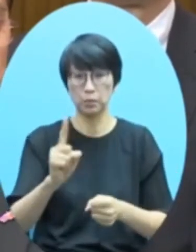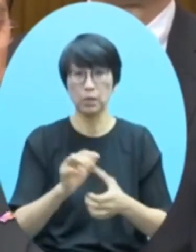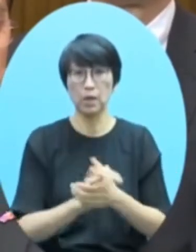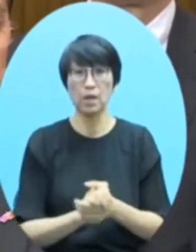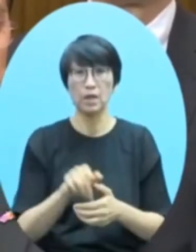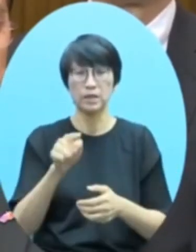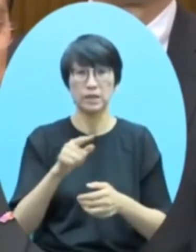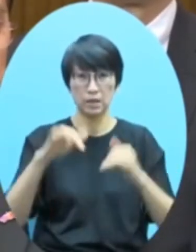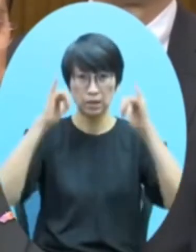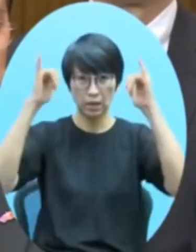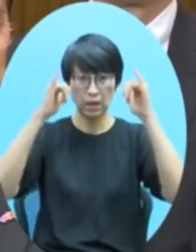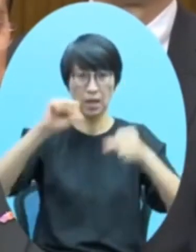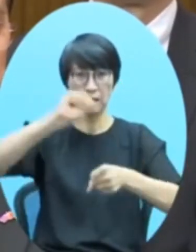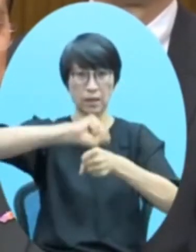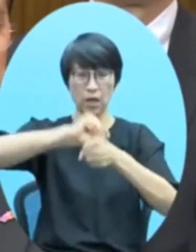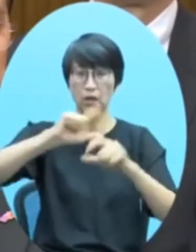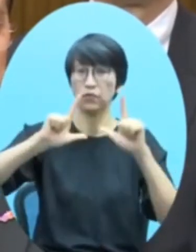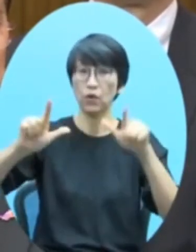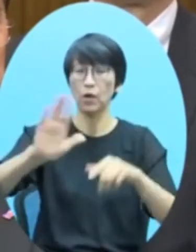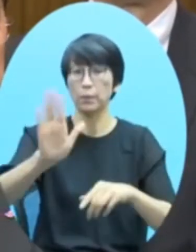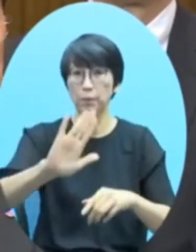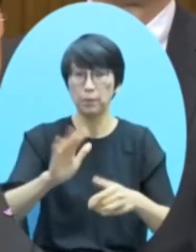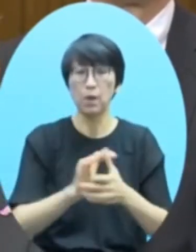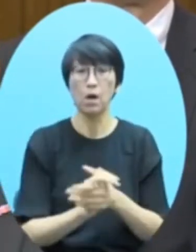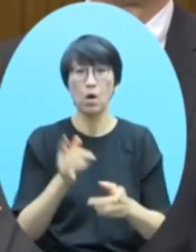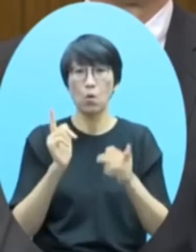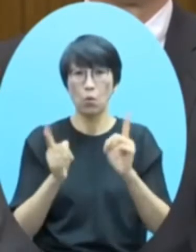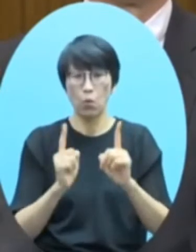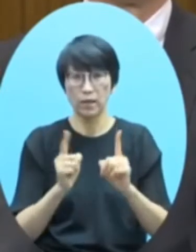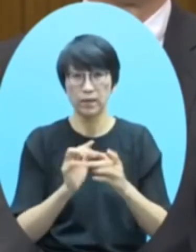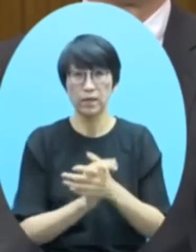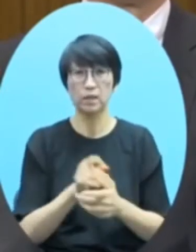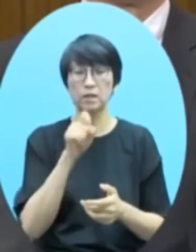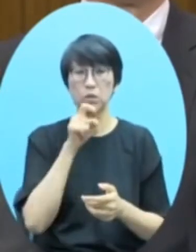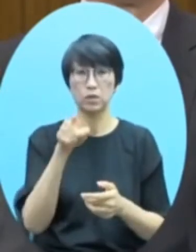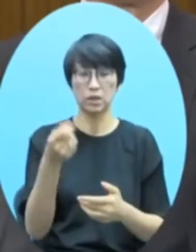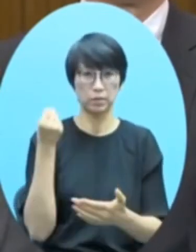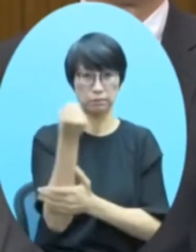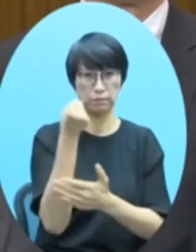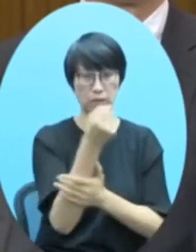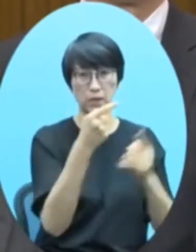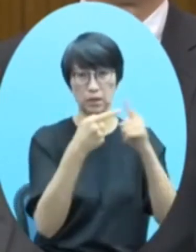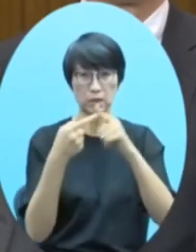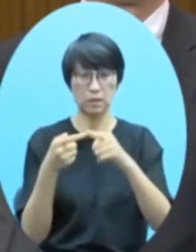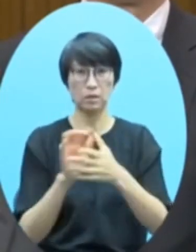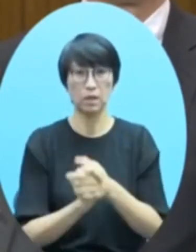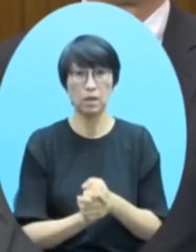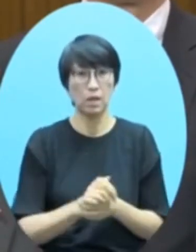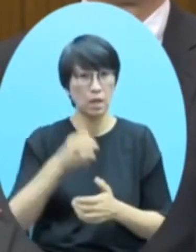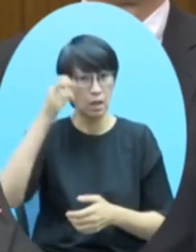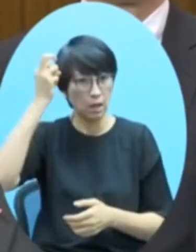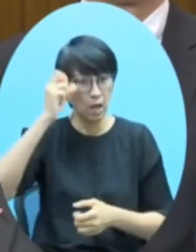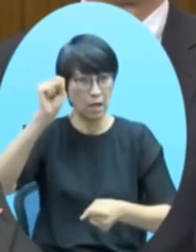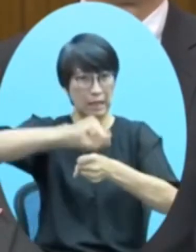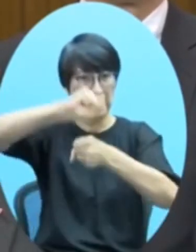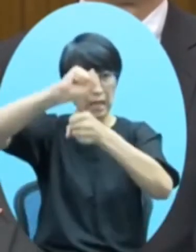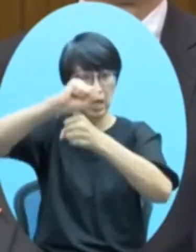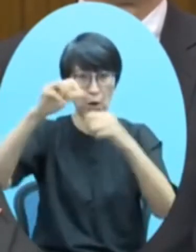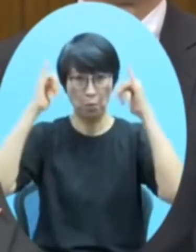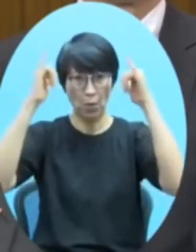more violence or to give more pretext for some of the protesters to resort to more violence.